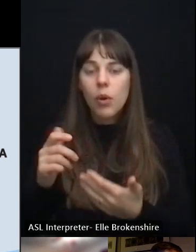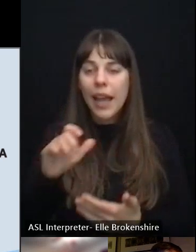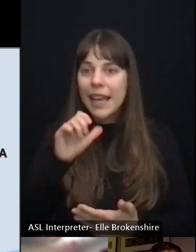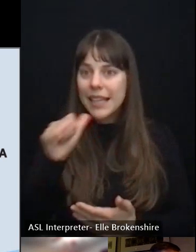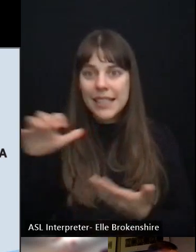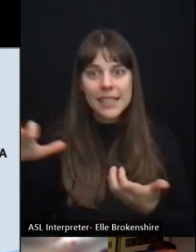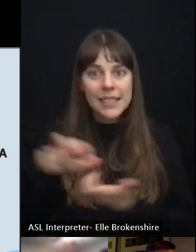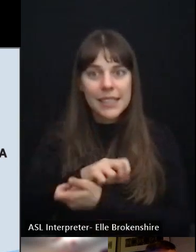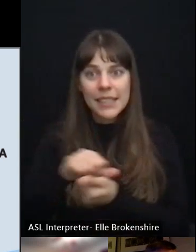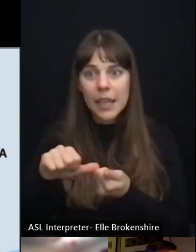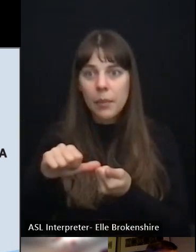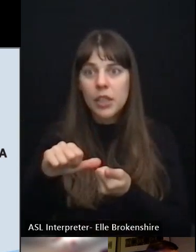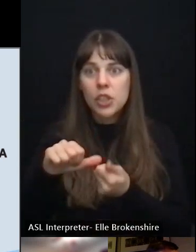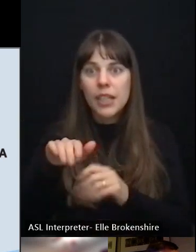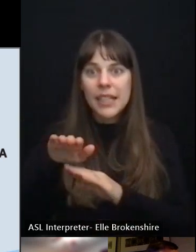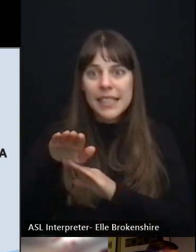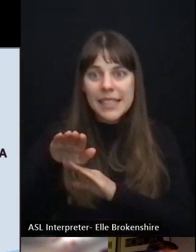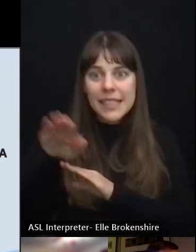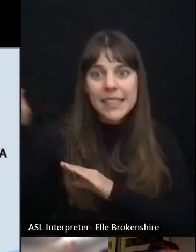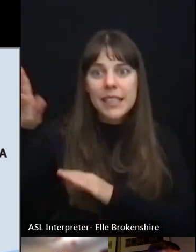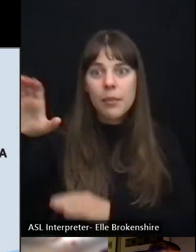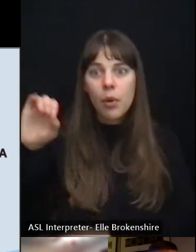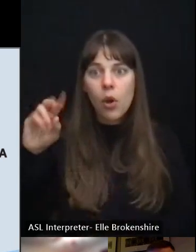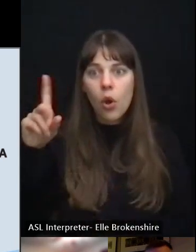damage to the steep slope overlay.